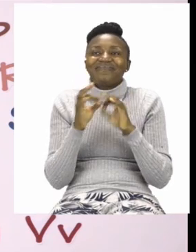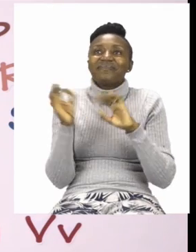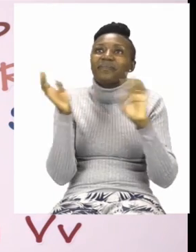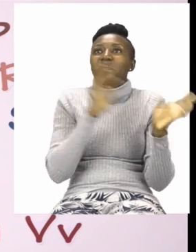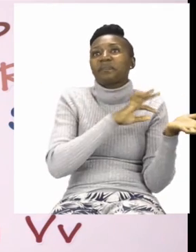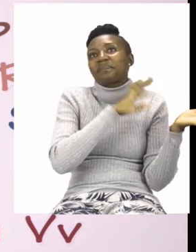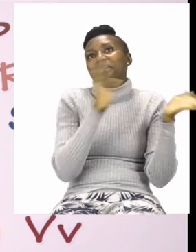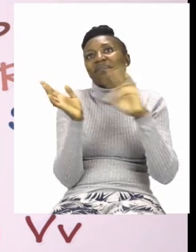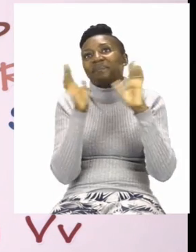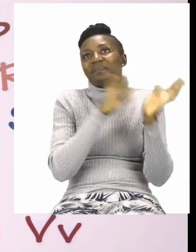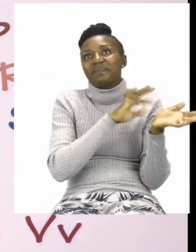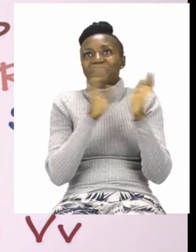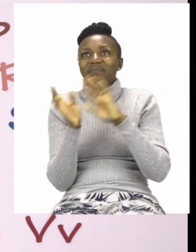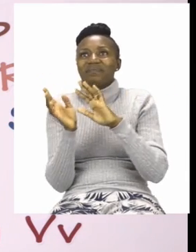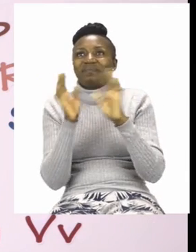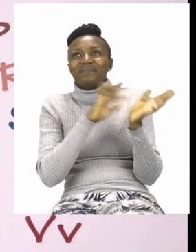Goodbye,